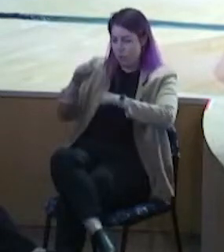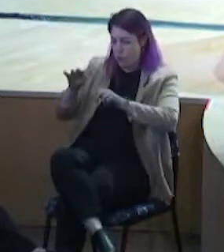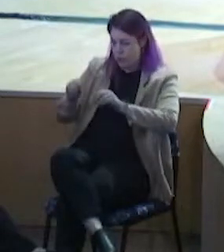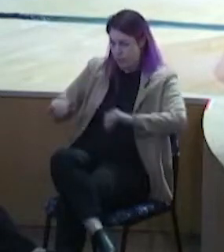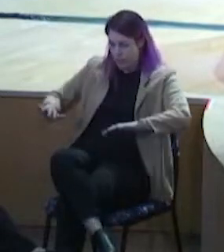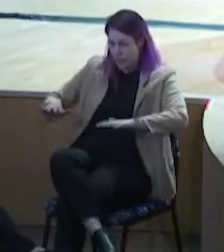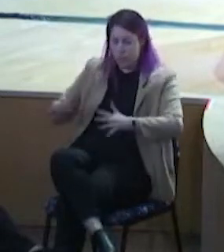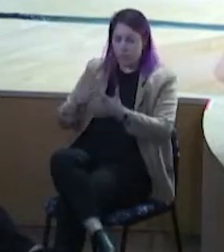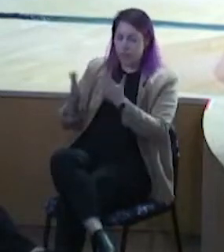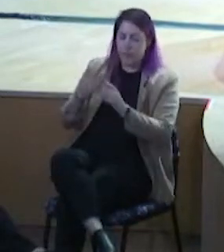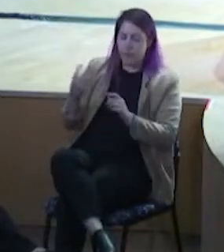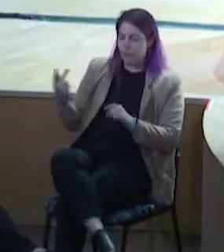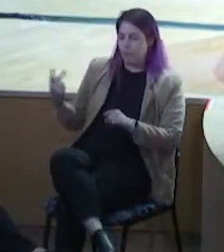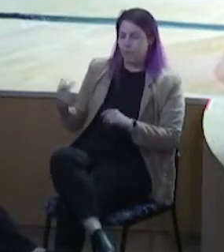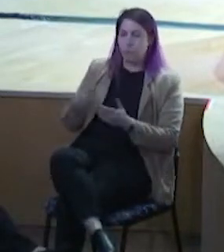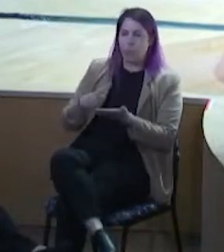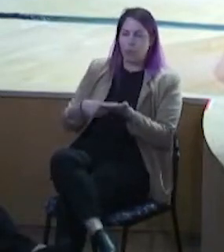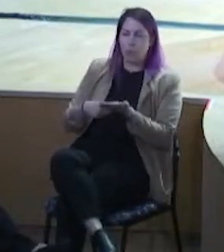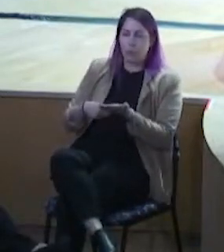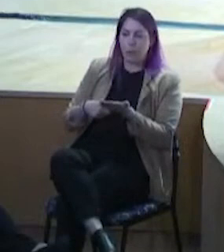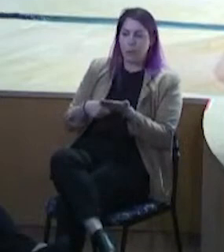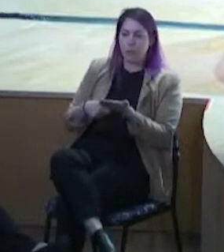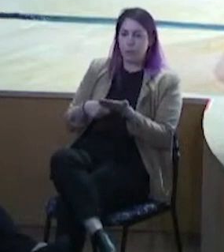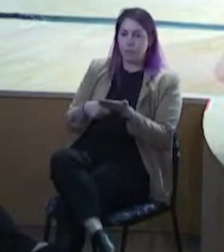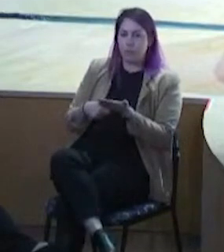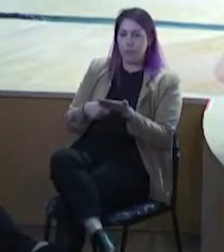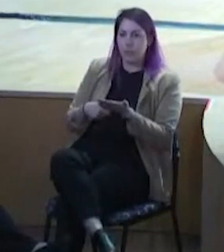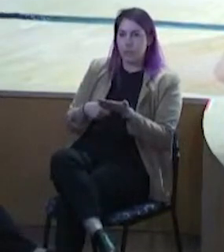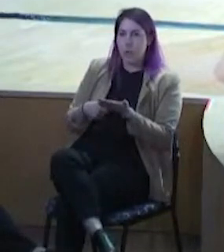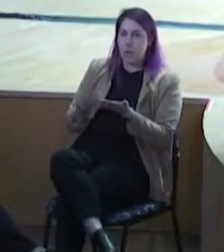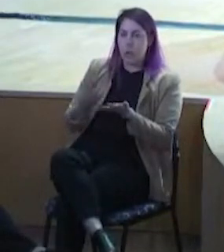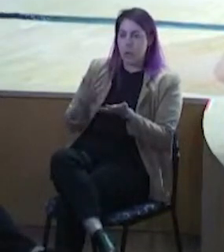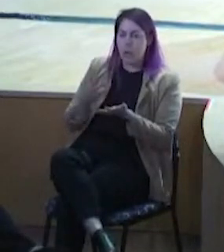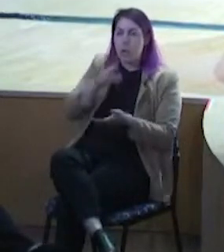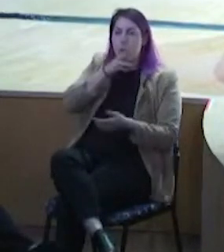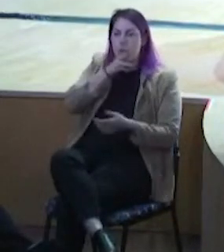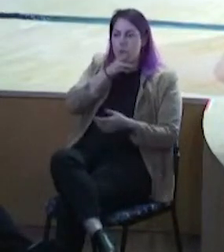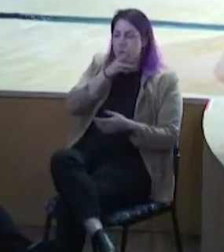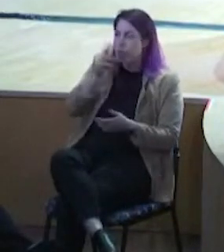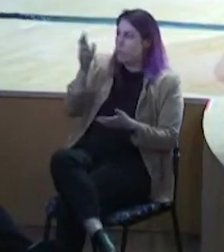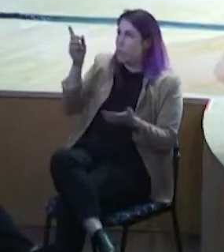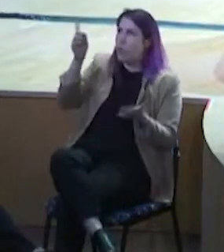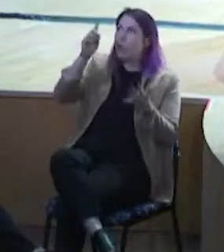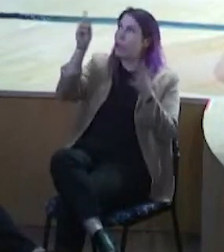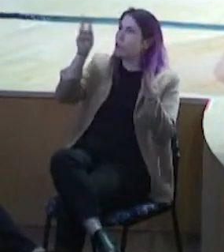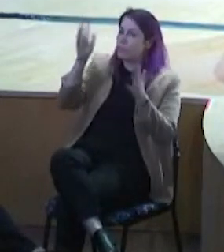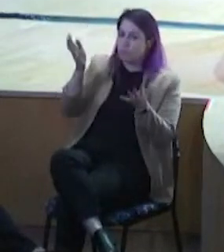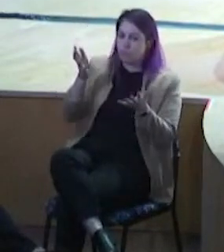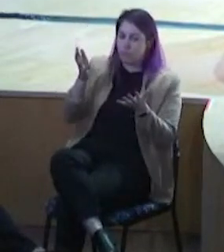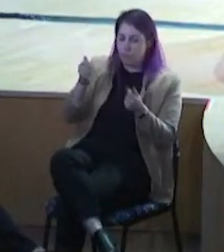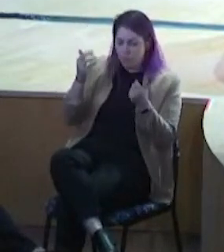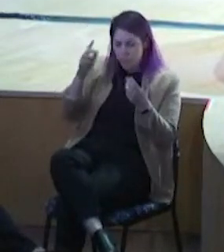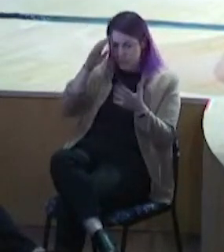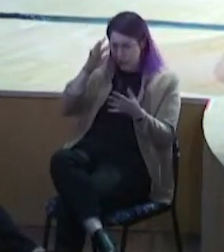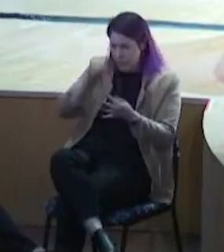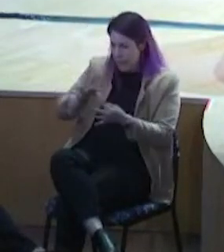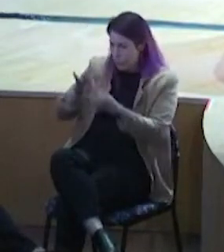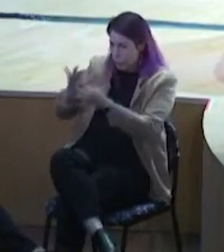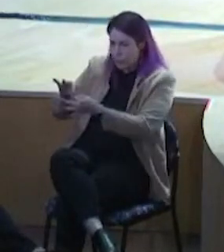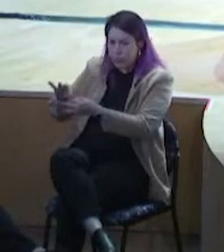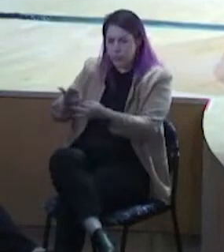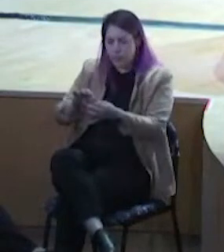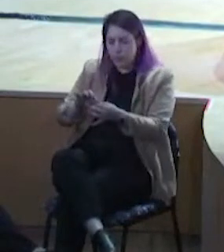anyway, as we're talking about this, you know, there's a lot of connections that we're making about water,